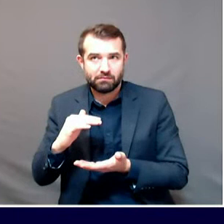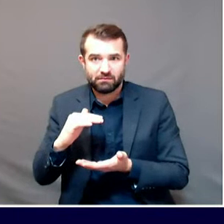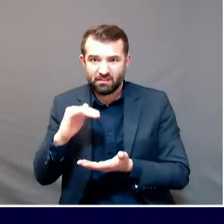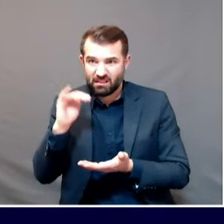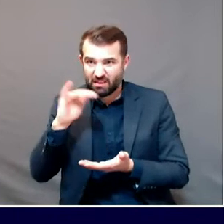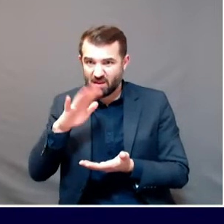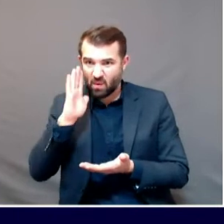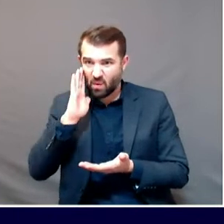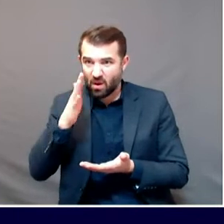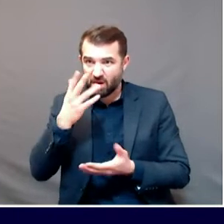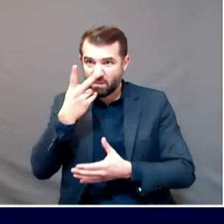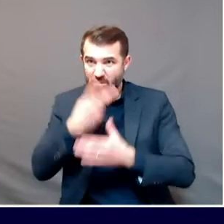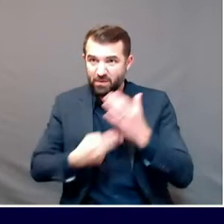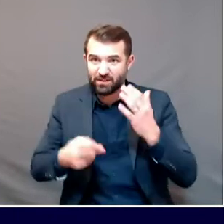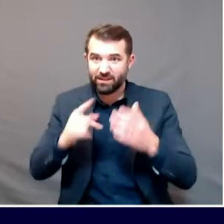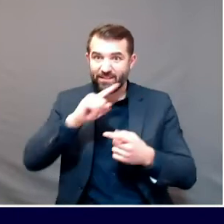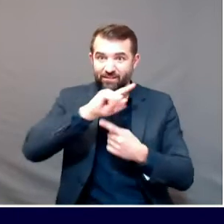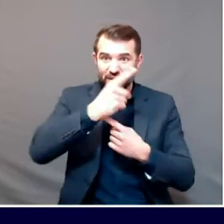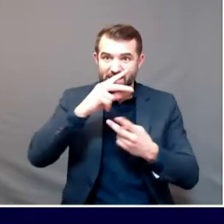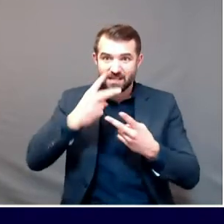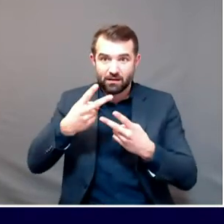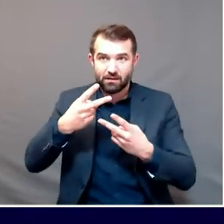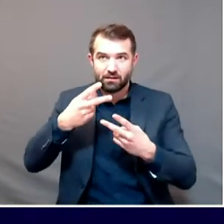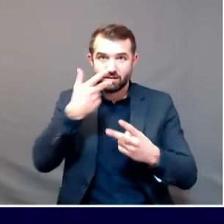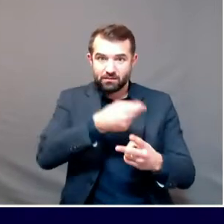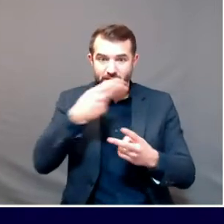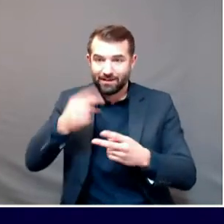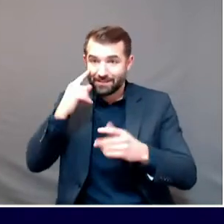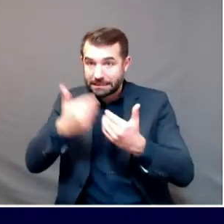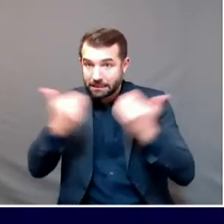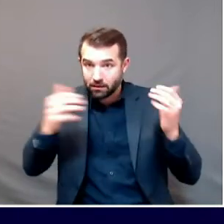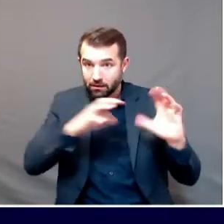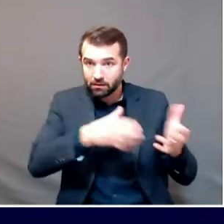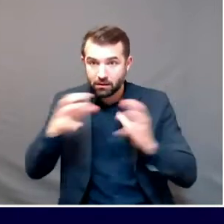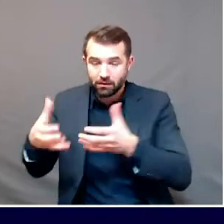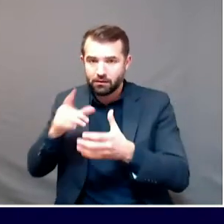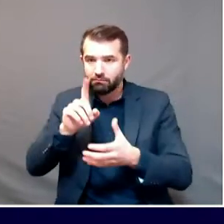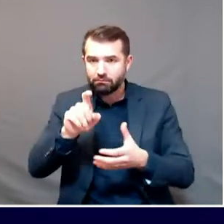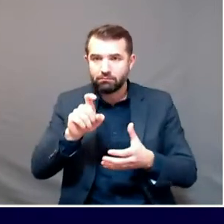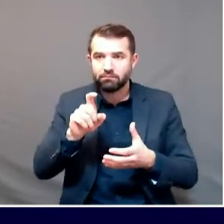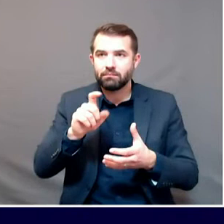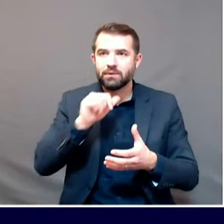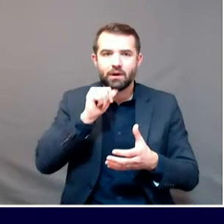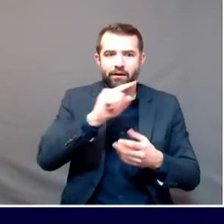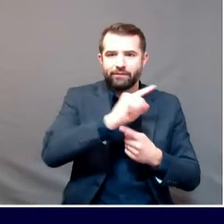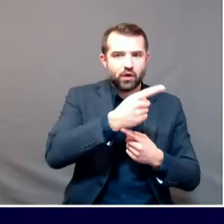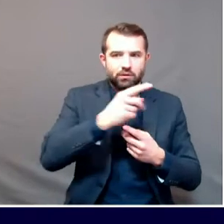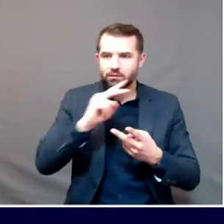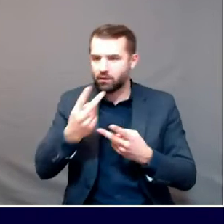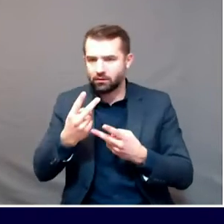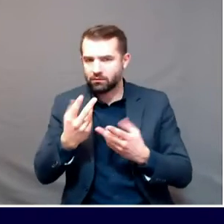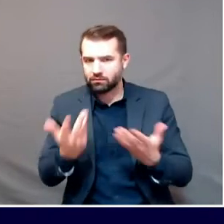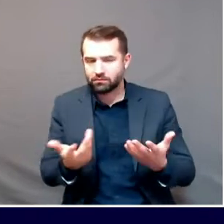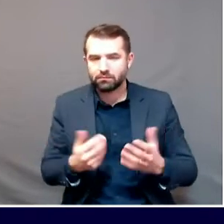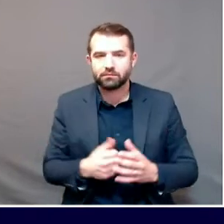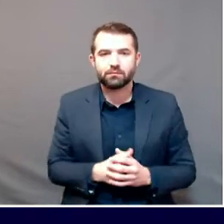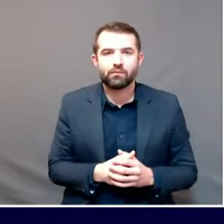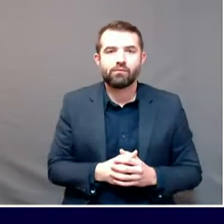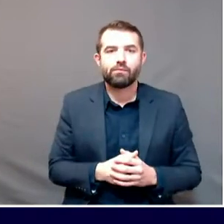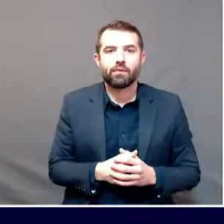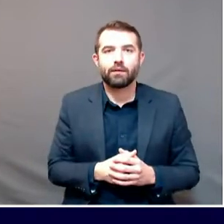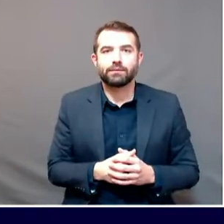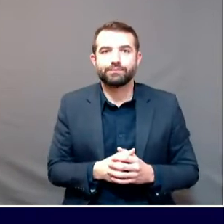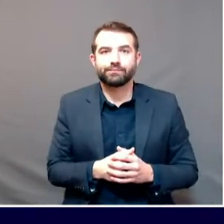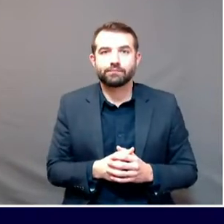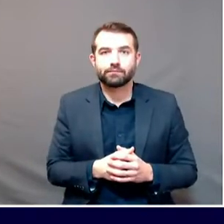for different people. Those are not a pairing. Is that a fair thing to say? You are correct, Patrick. What we have been told by